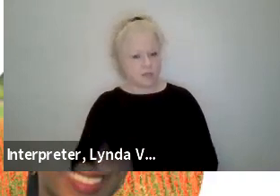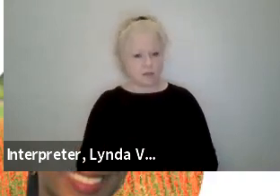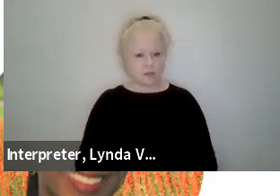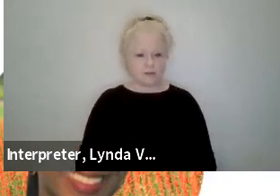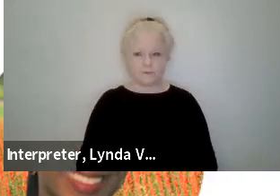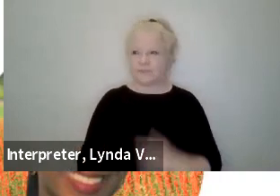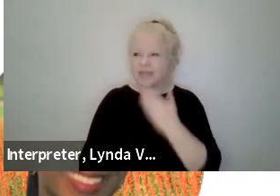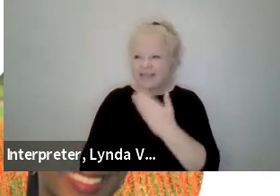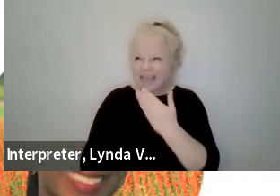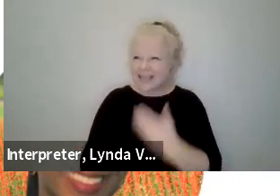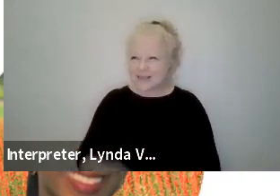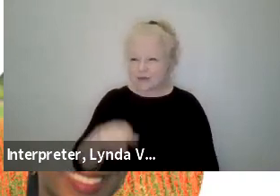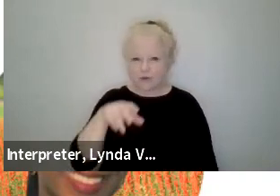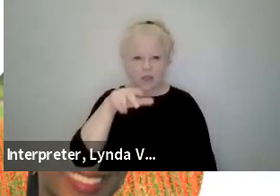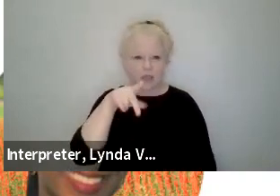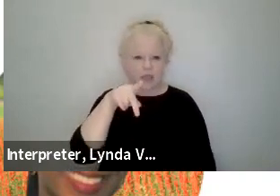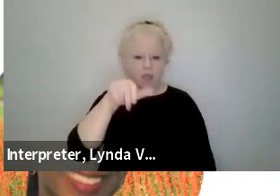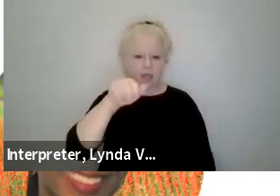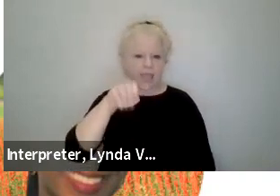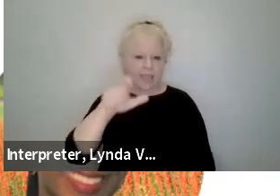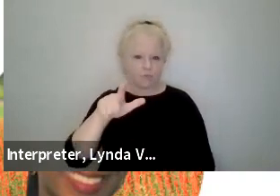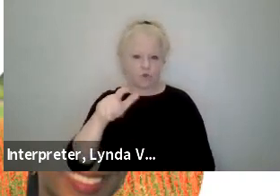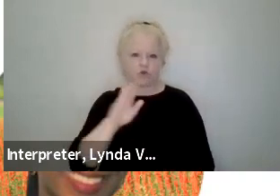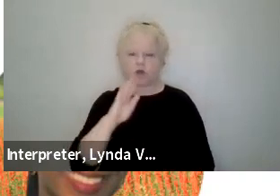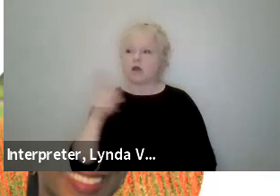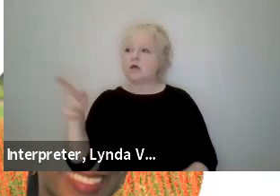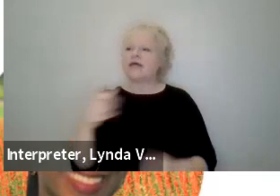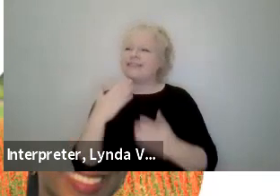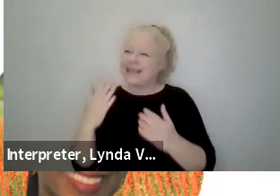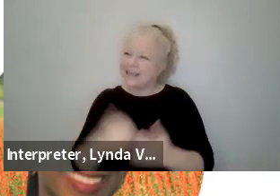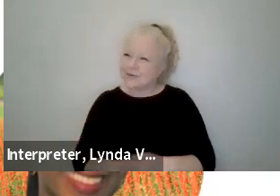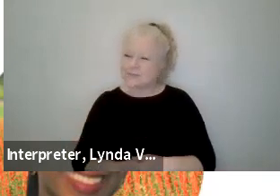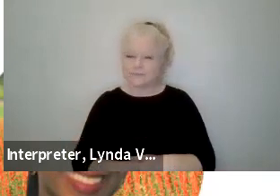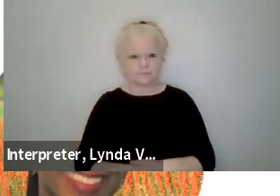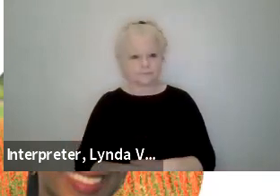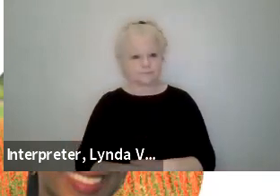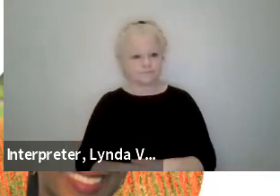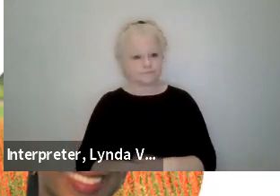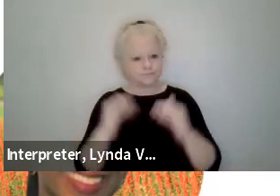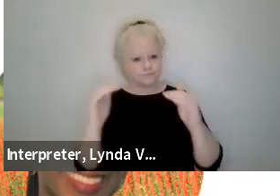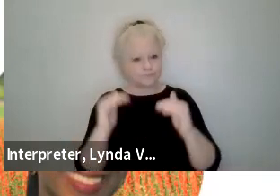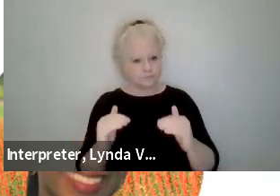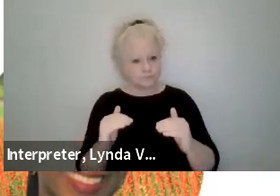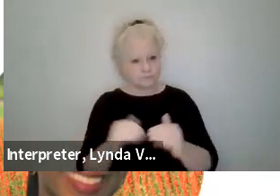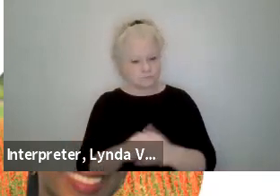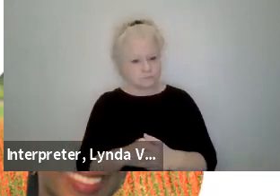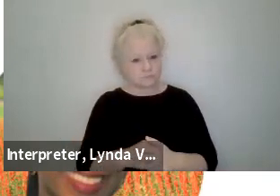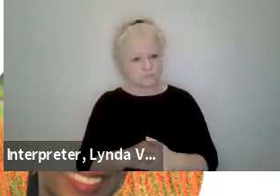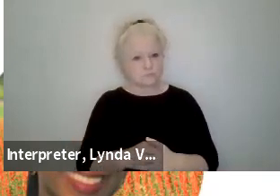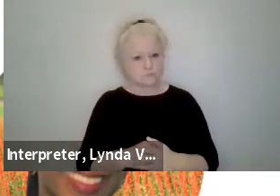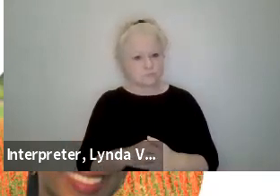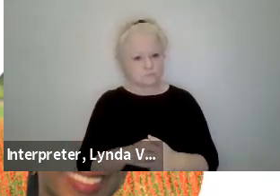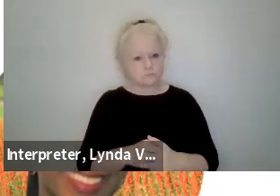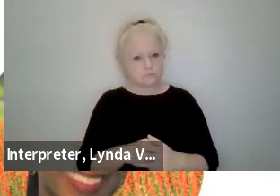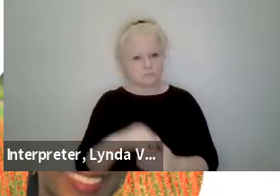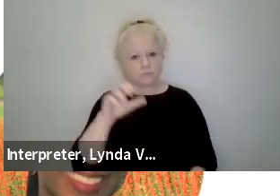Thank you, Rosa. That was great. And now we're going to hear from Anthony Iannone